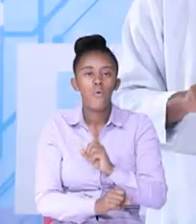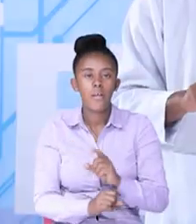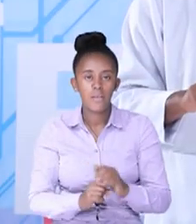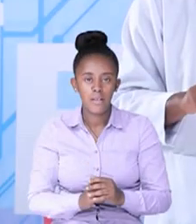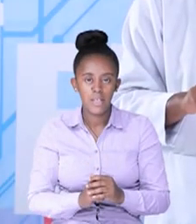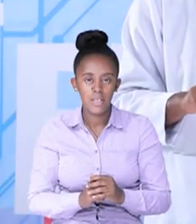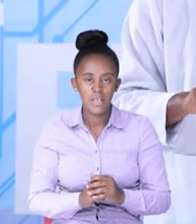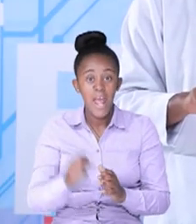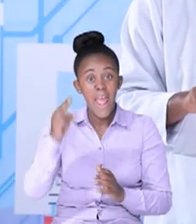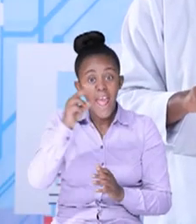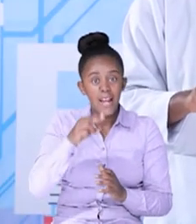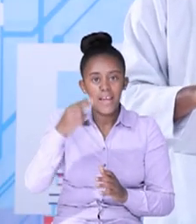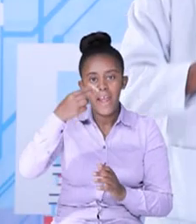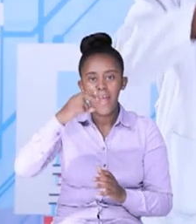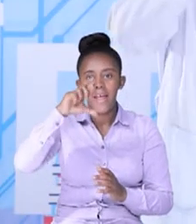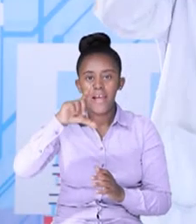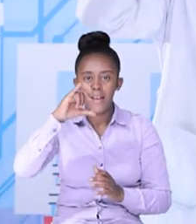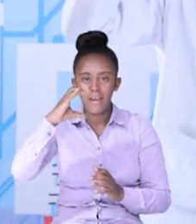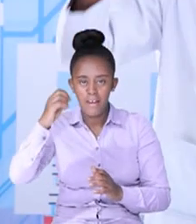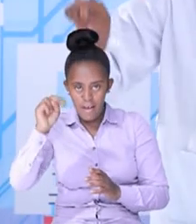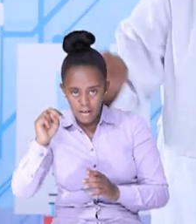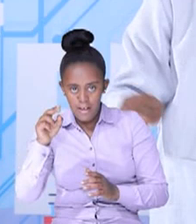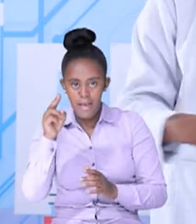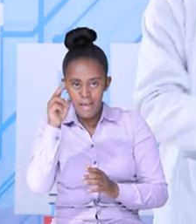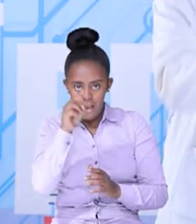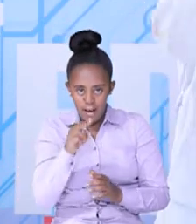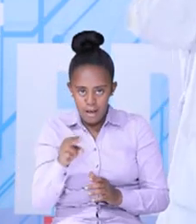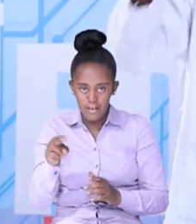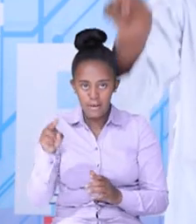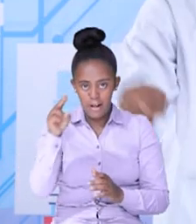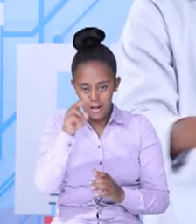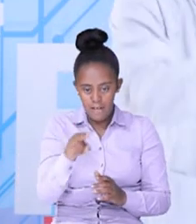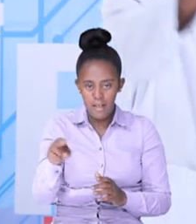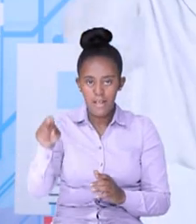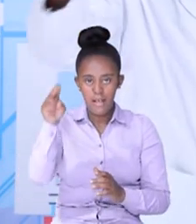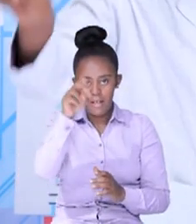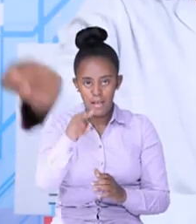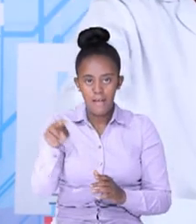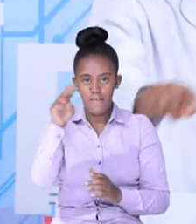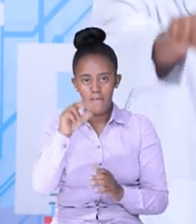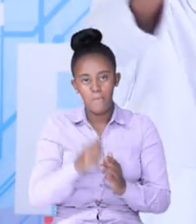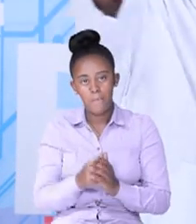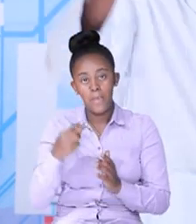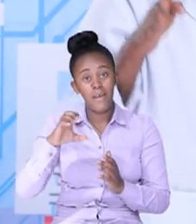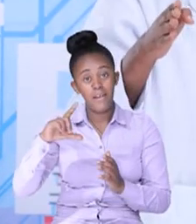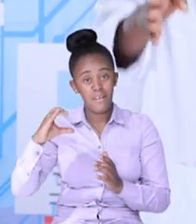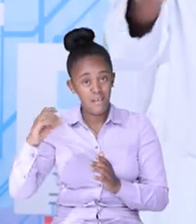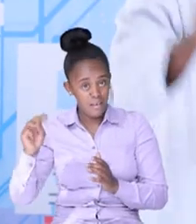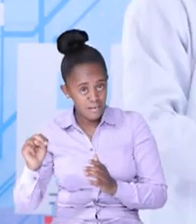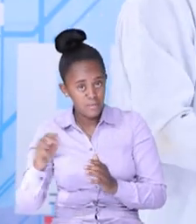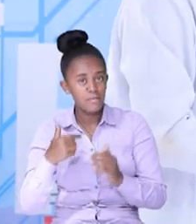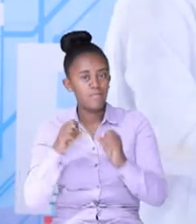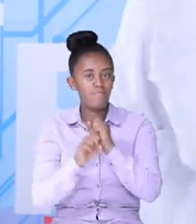It forms helical path, like this. It forms a circular path and try to move towards like this, in